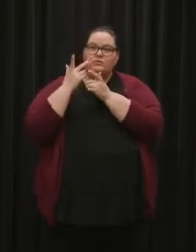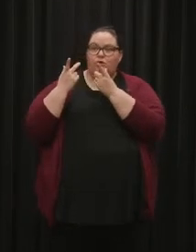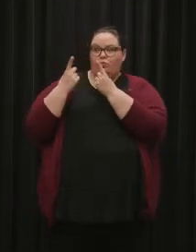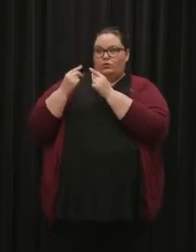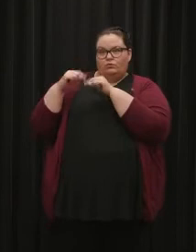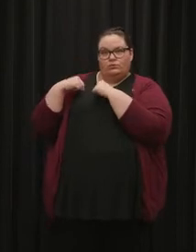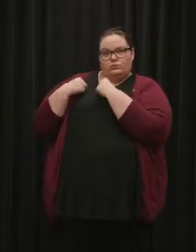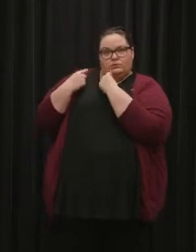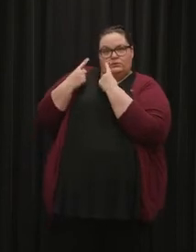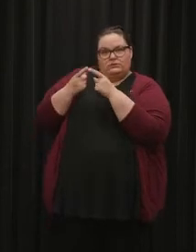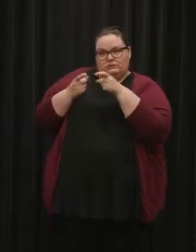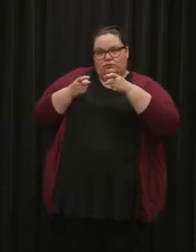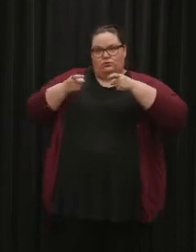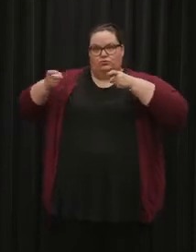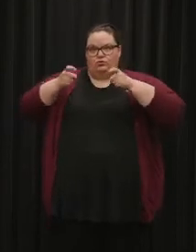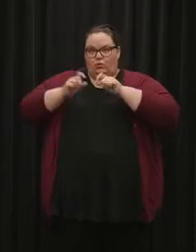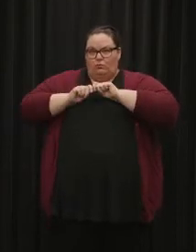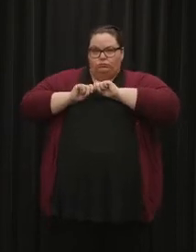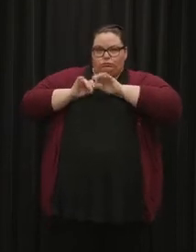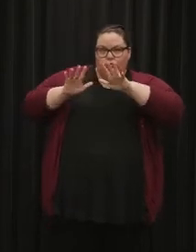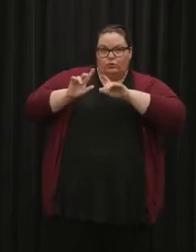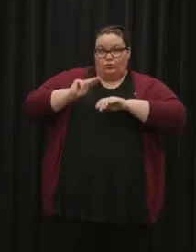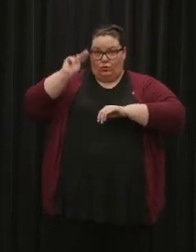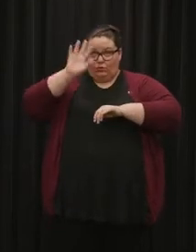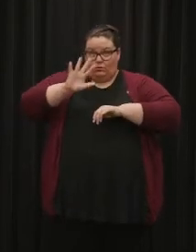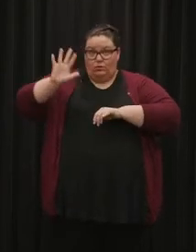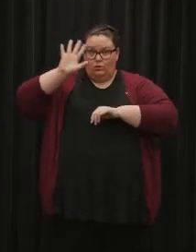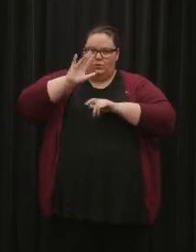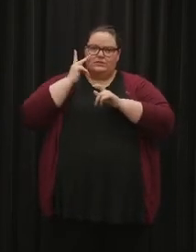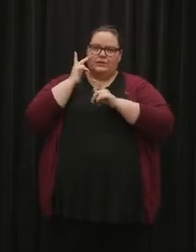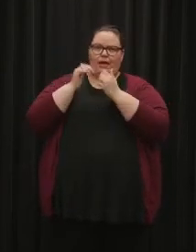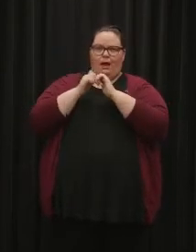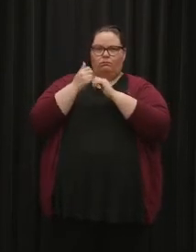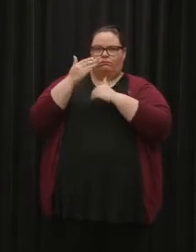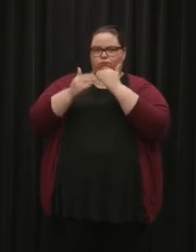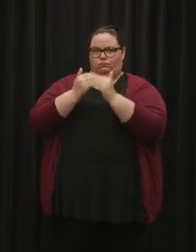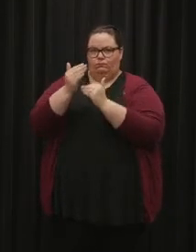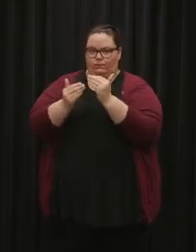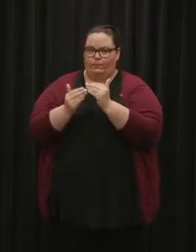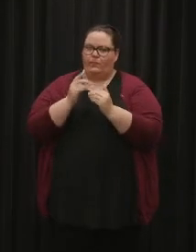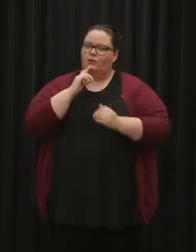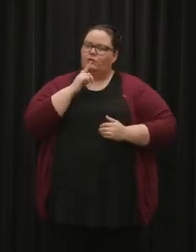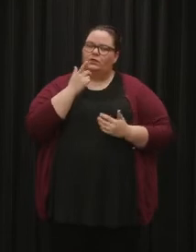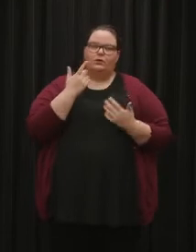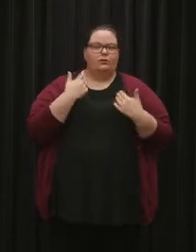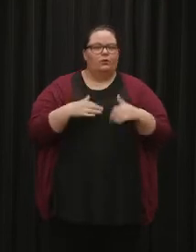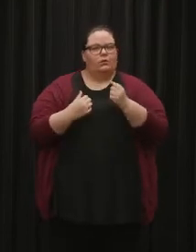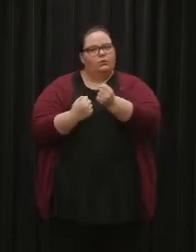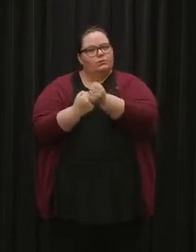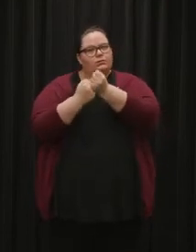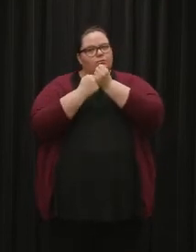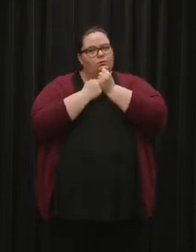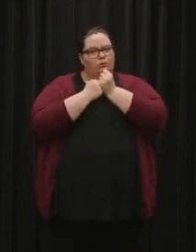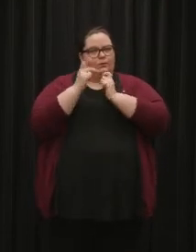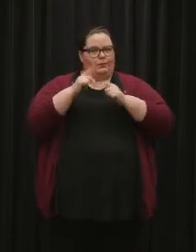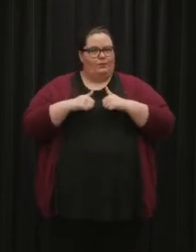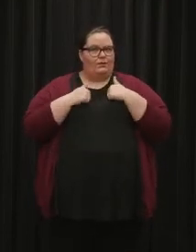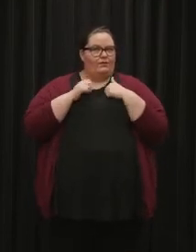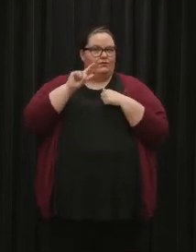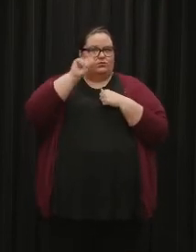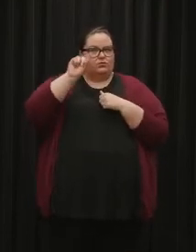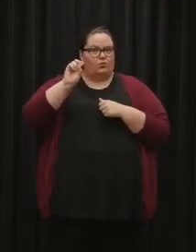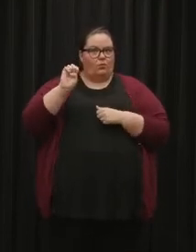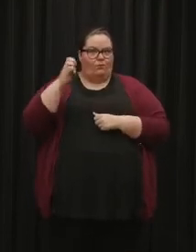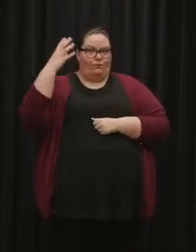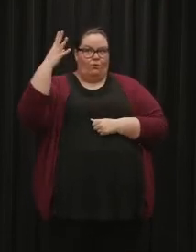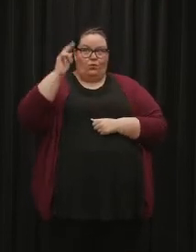measures have been in controlling the spread of COVID-19. I am very appreciative of the support the residents of Zone 4 have given to